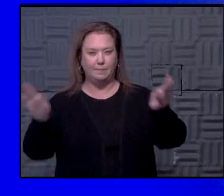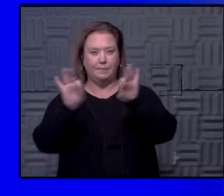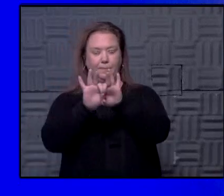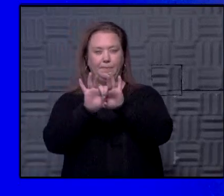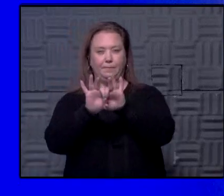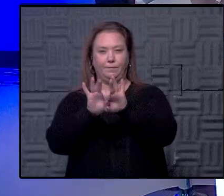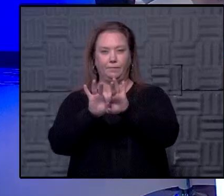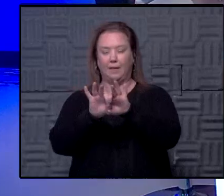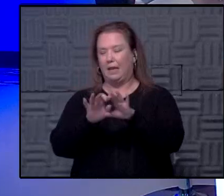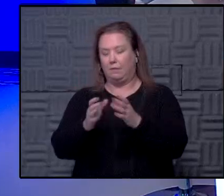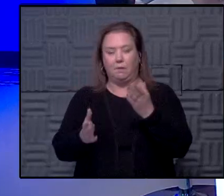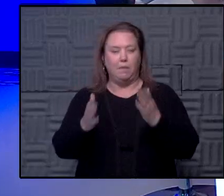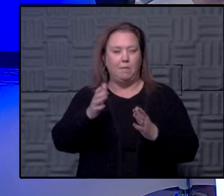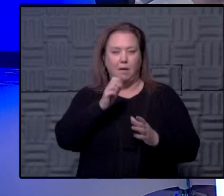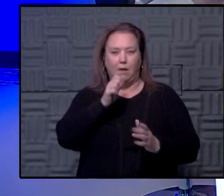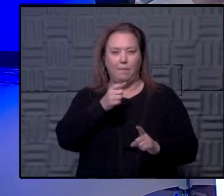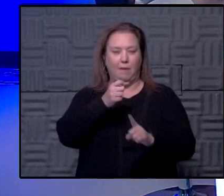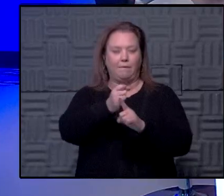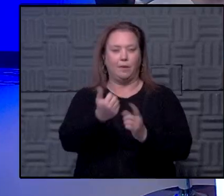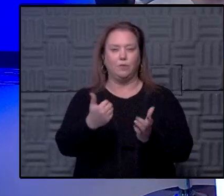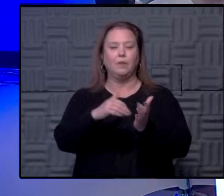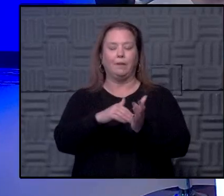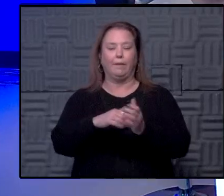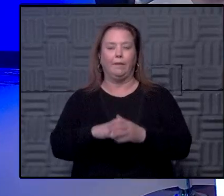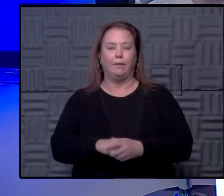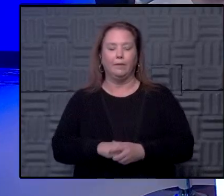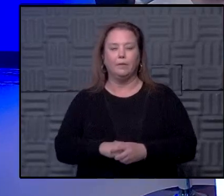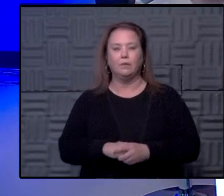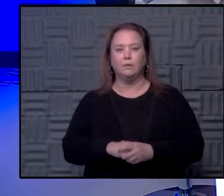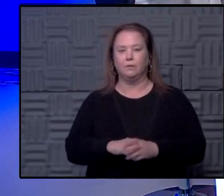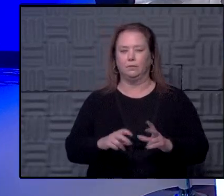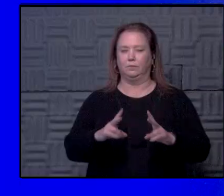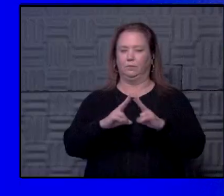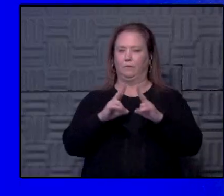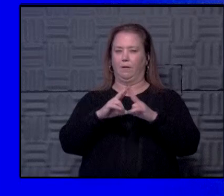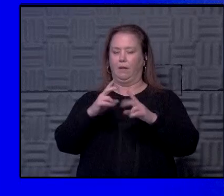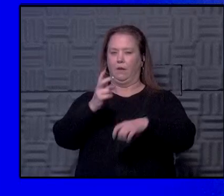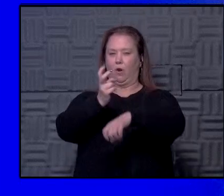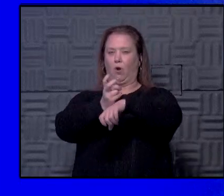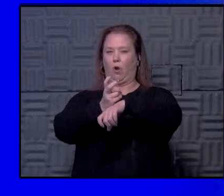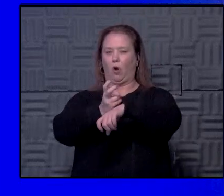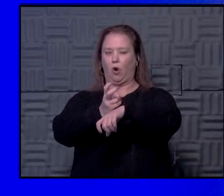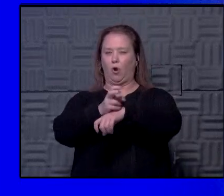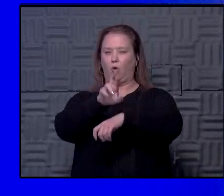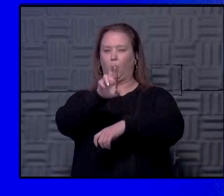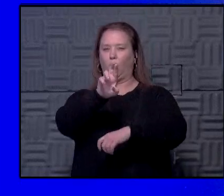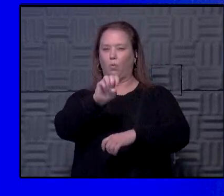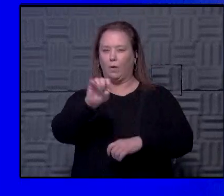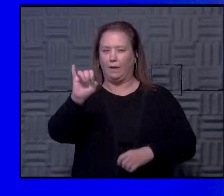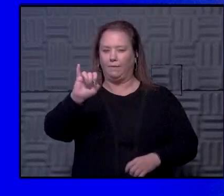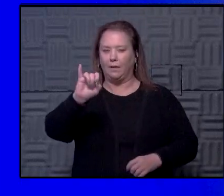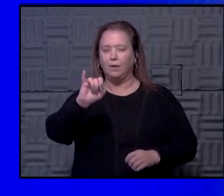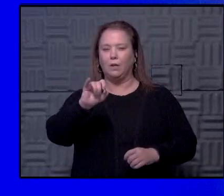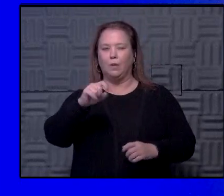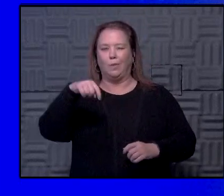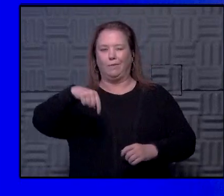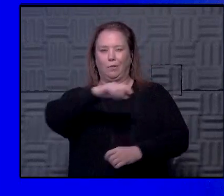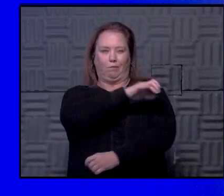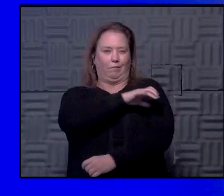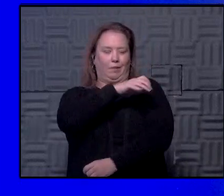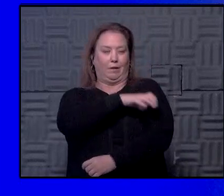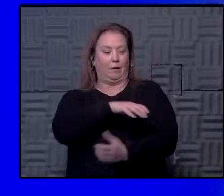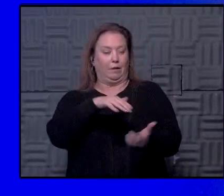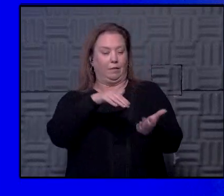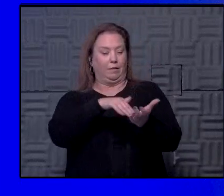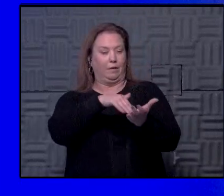remember— And that may not be reinfection, which I think is what Correct. this listener was trying to ask. And it's very difficult to tell reinfection. Most of the time, we're going to have to do it clinically, because